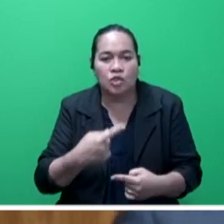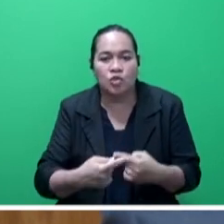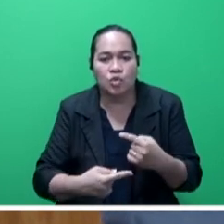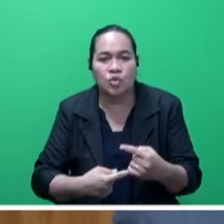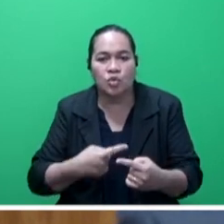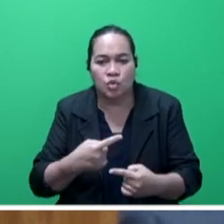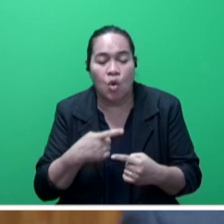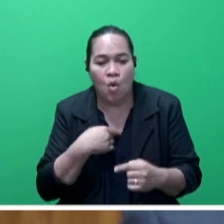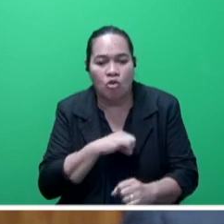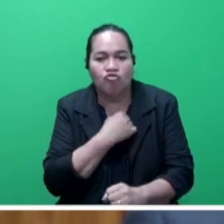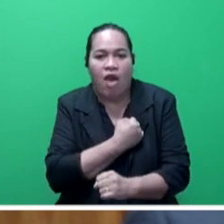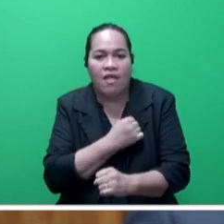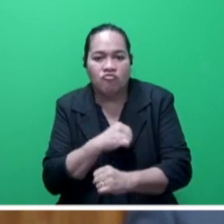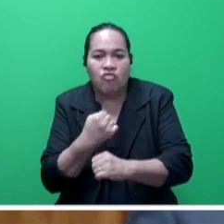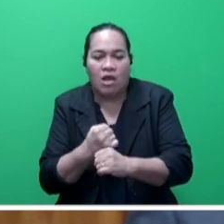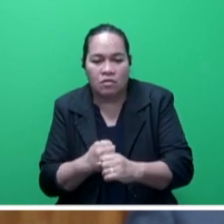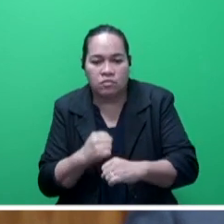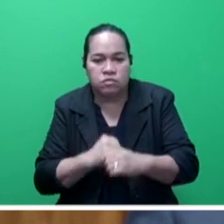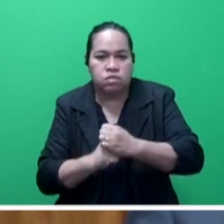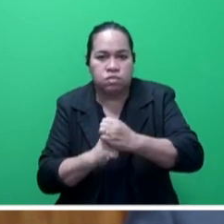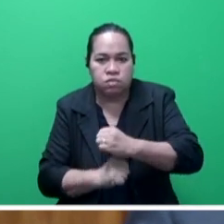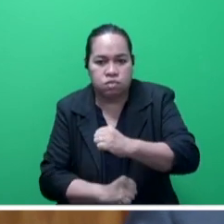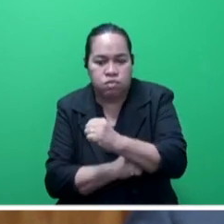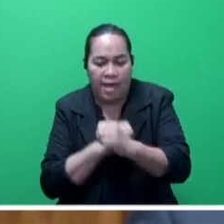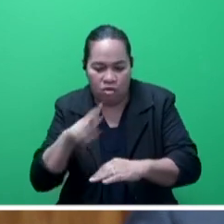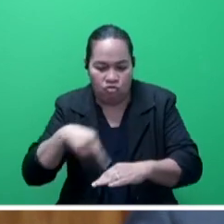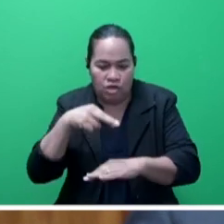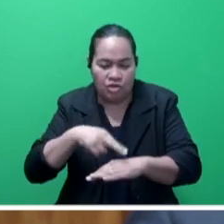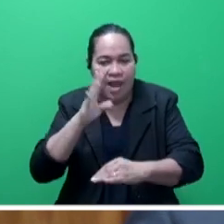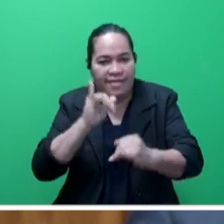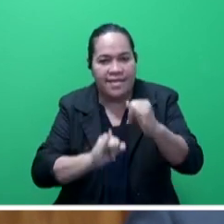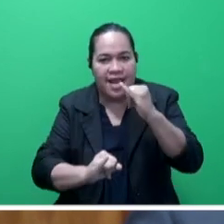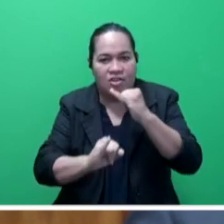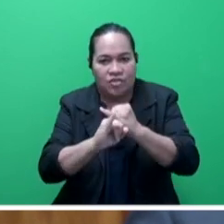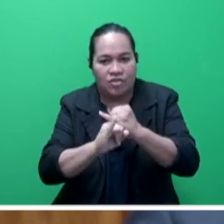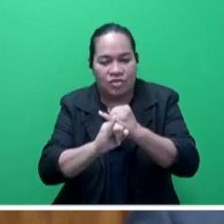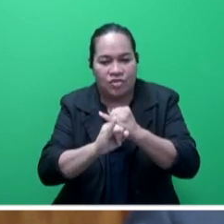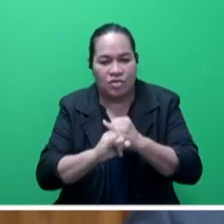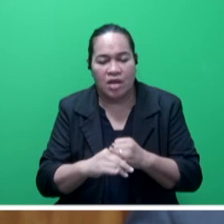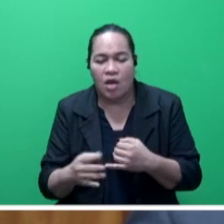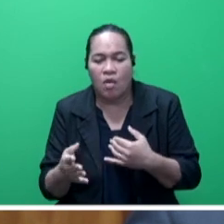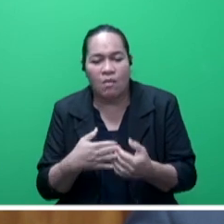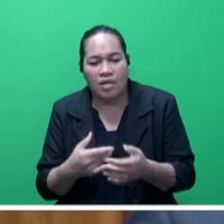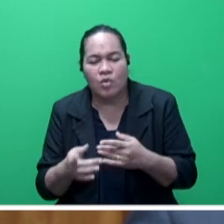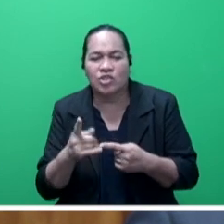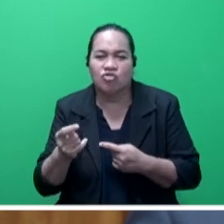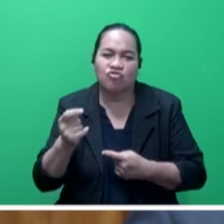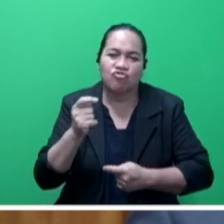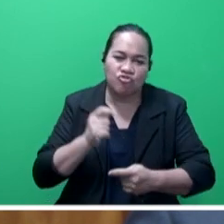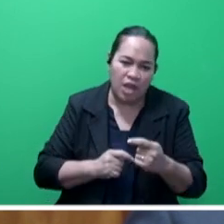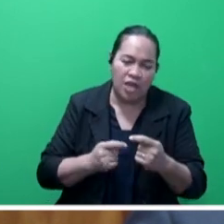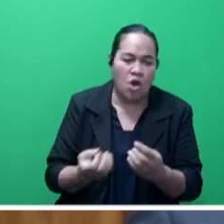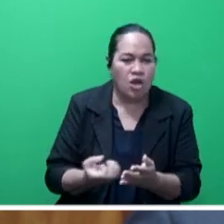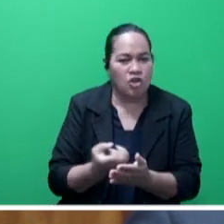were strengthening our presence in the region and internationally, whether it was in the terms of trade or